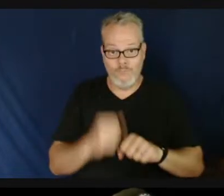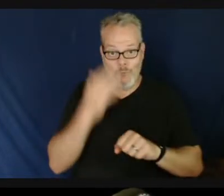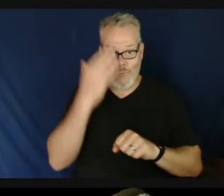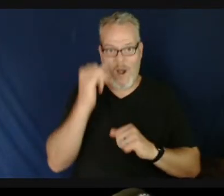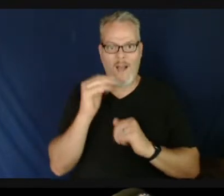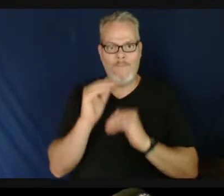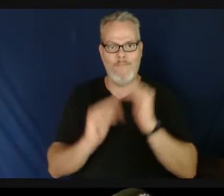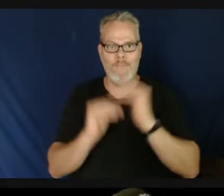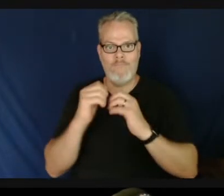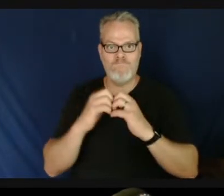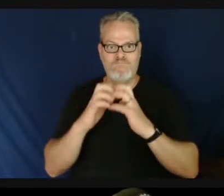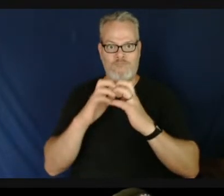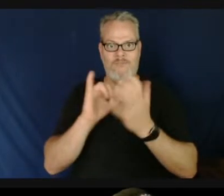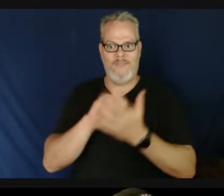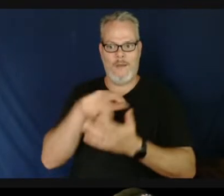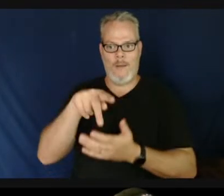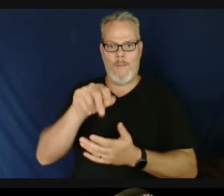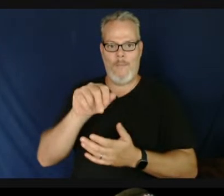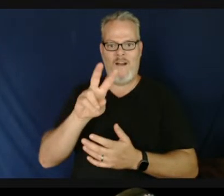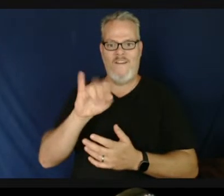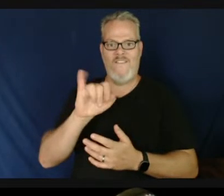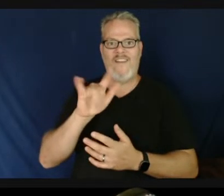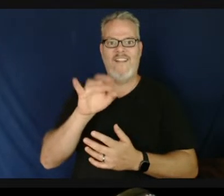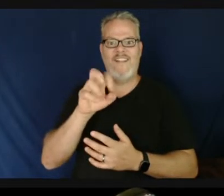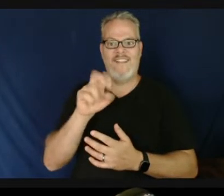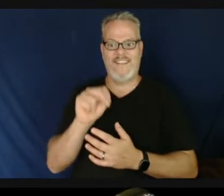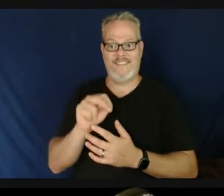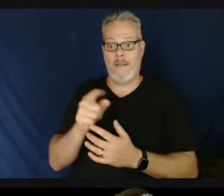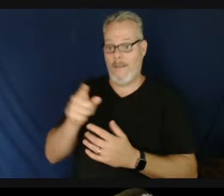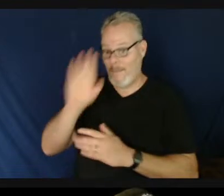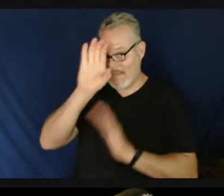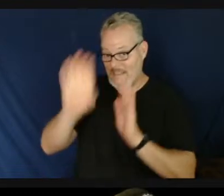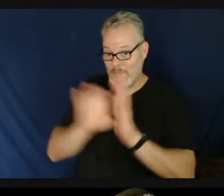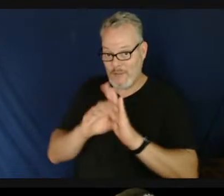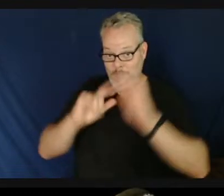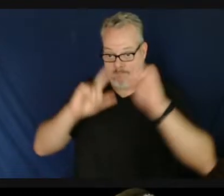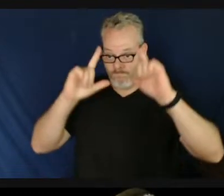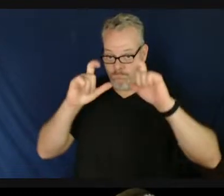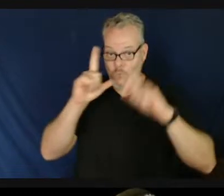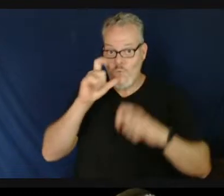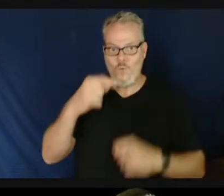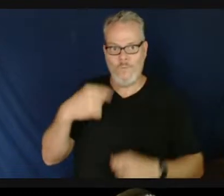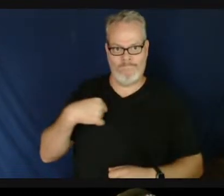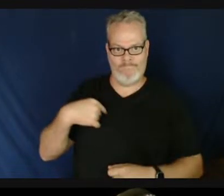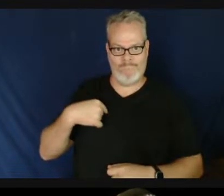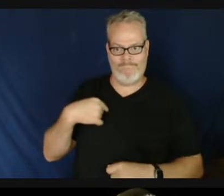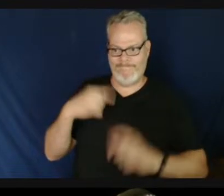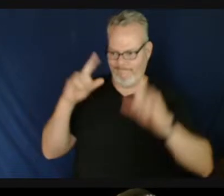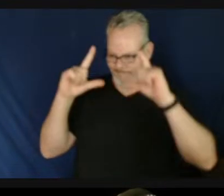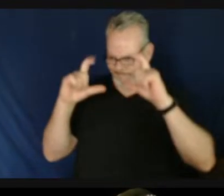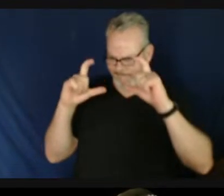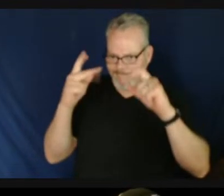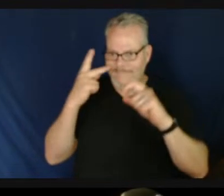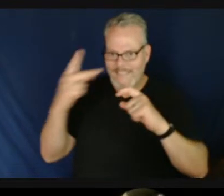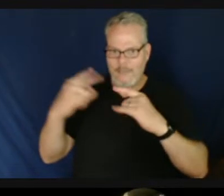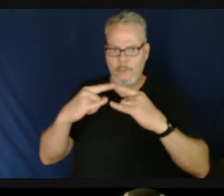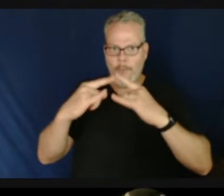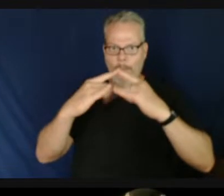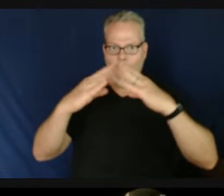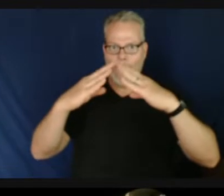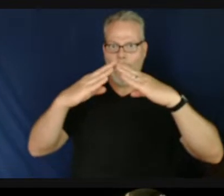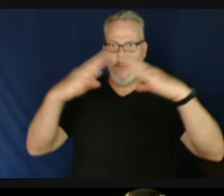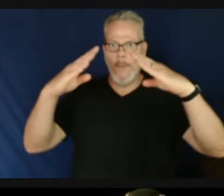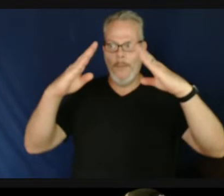it is. And here's a shot that I took 2 weeks ago of them already framing it up. So they're